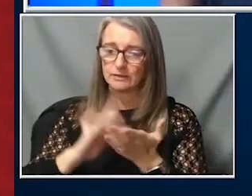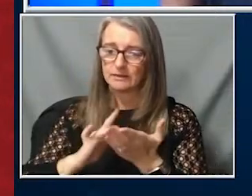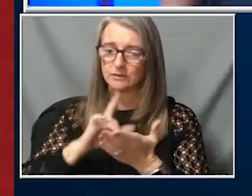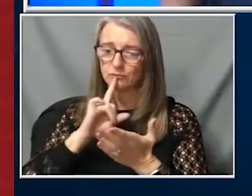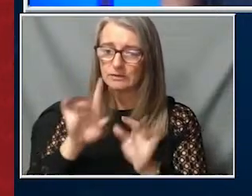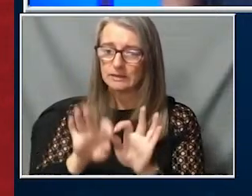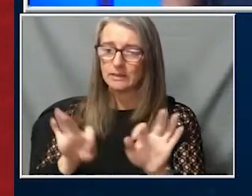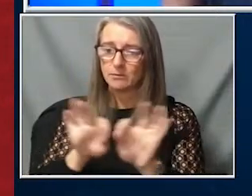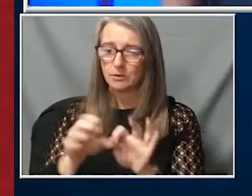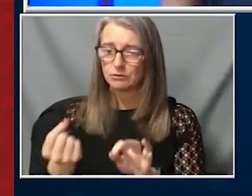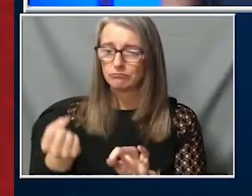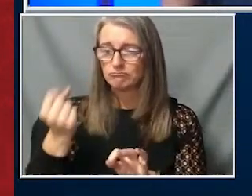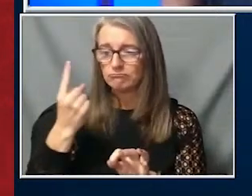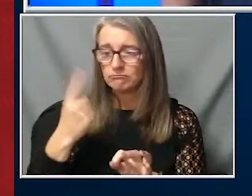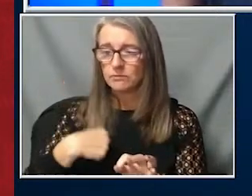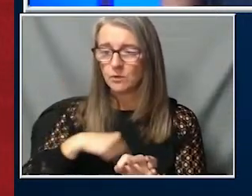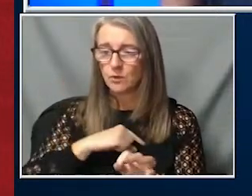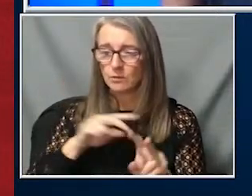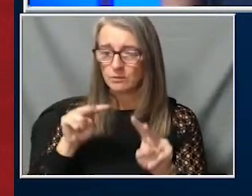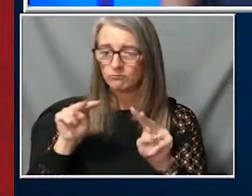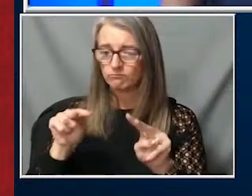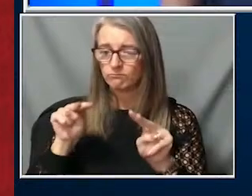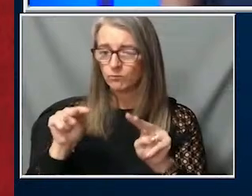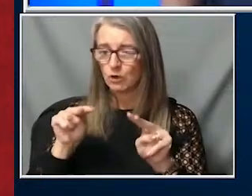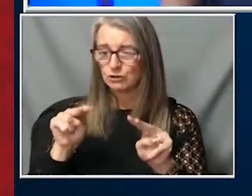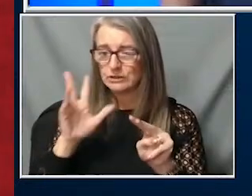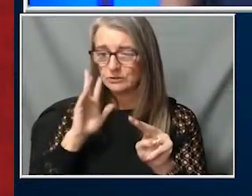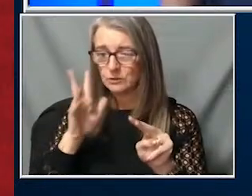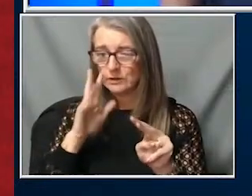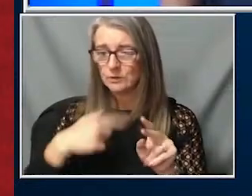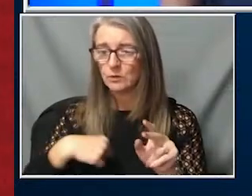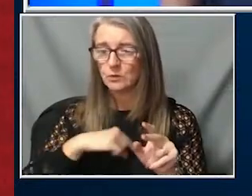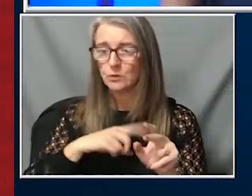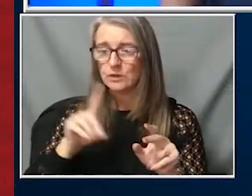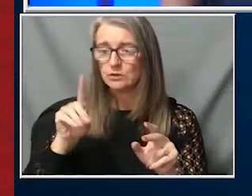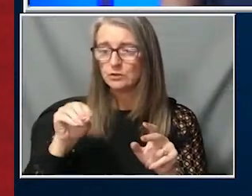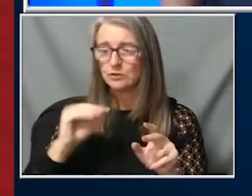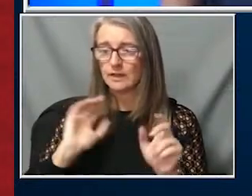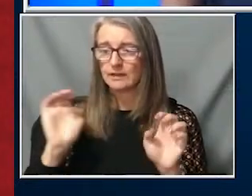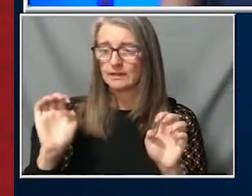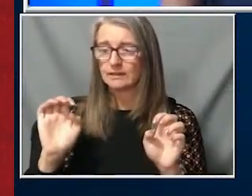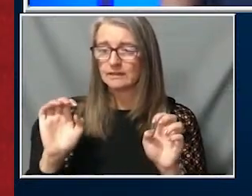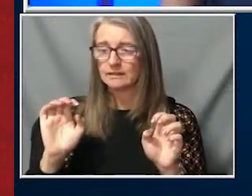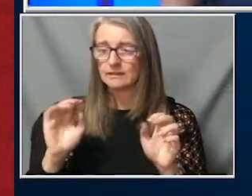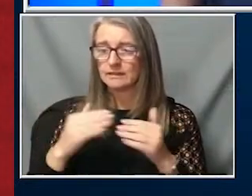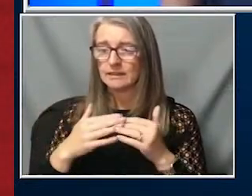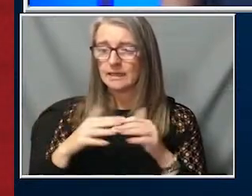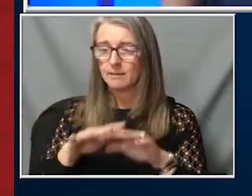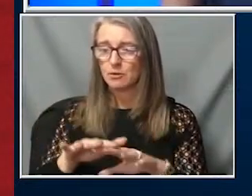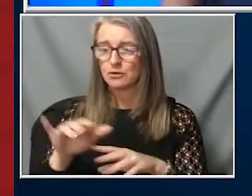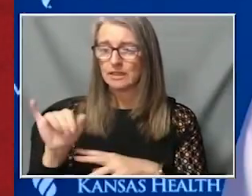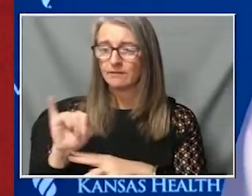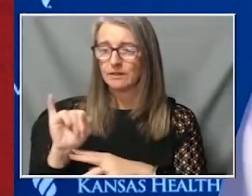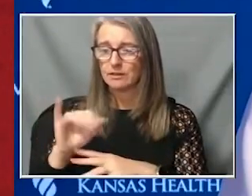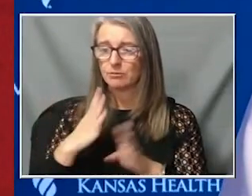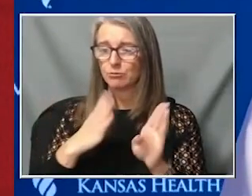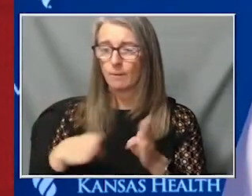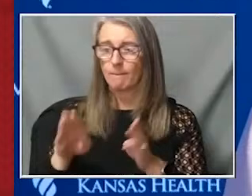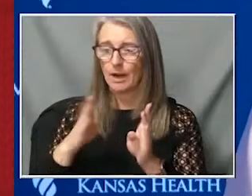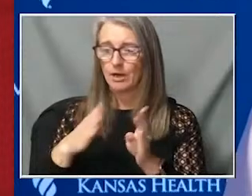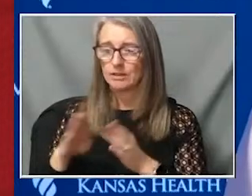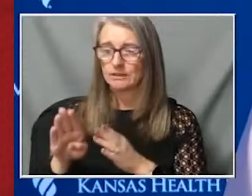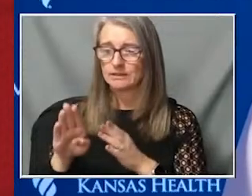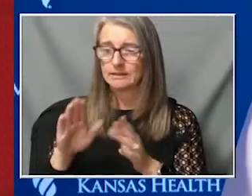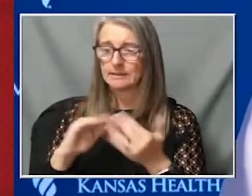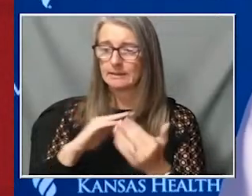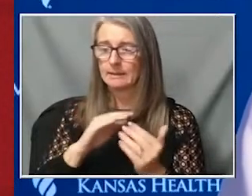to understand. We will be on the lookout for that. We do have our emerging infections and preparedness